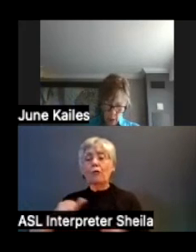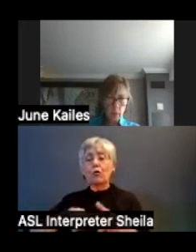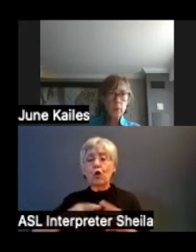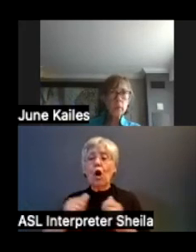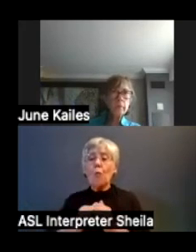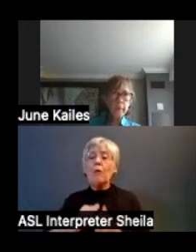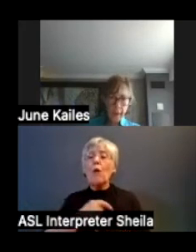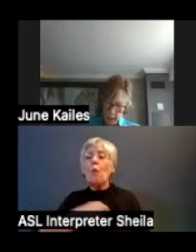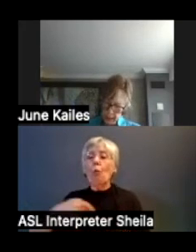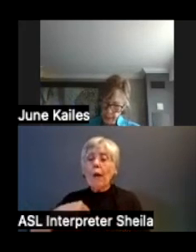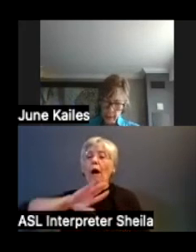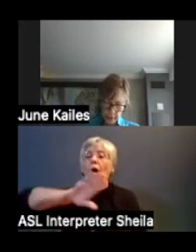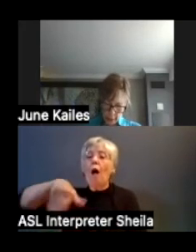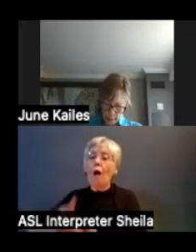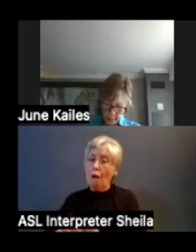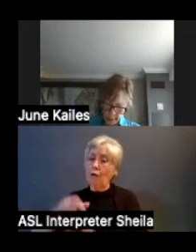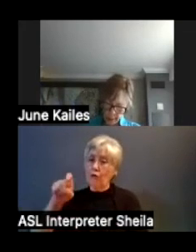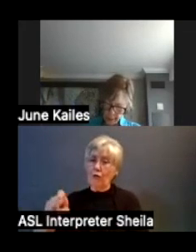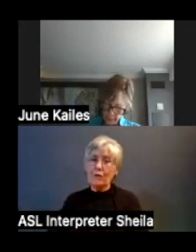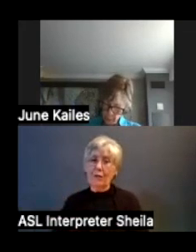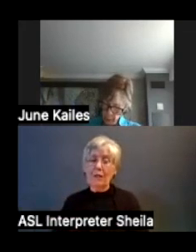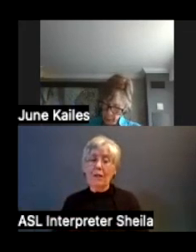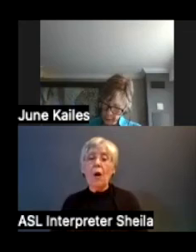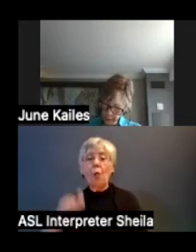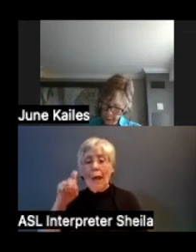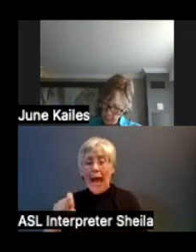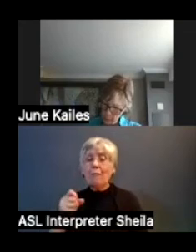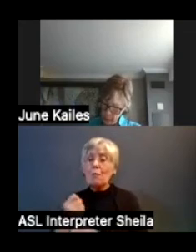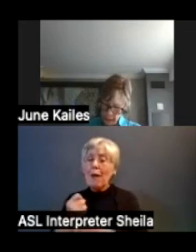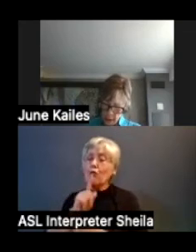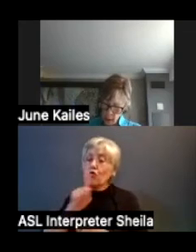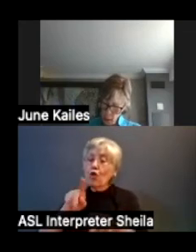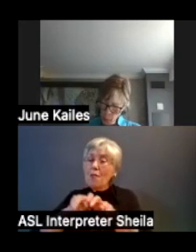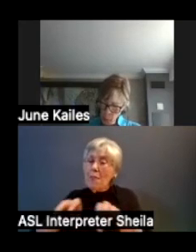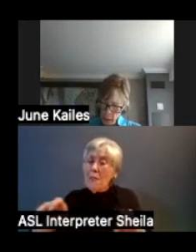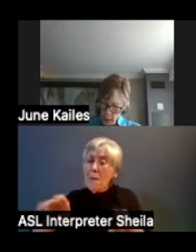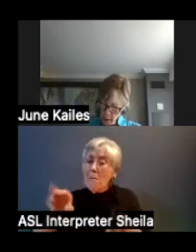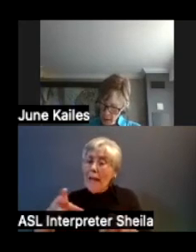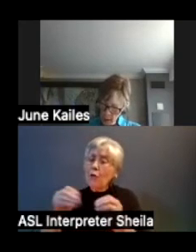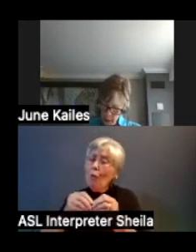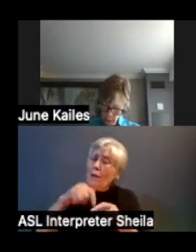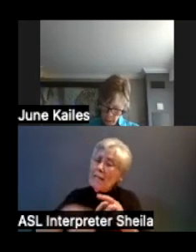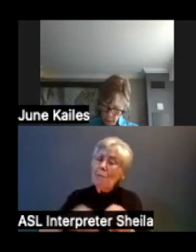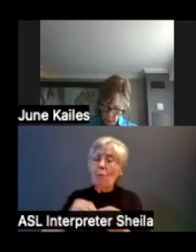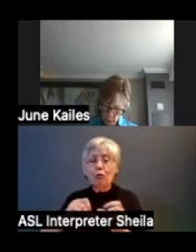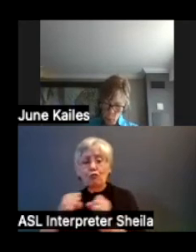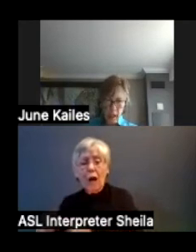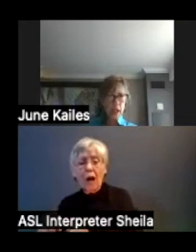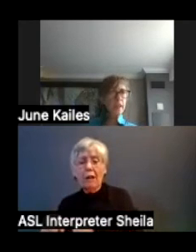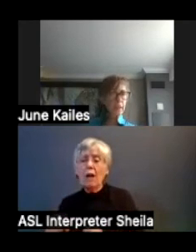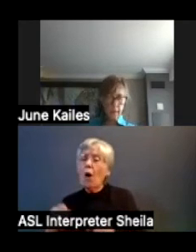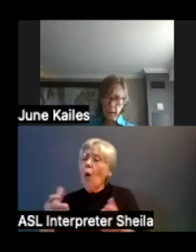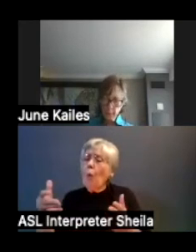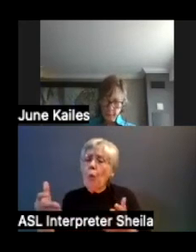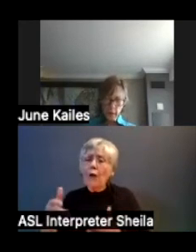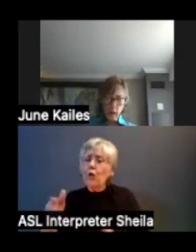should. We've got to start deepening and strengthening the bench. What are you going to do? What are